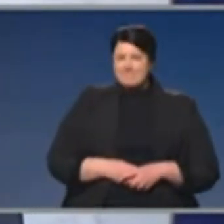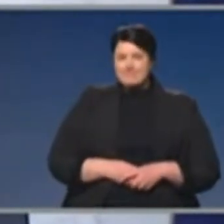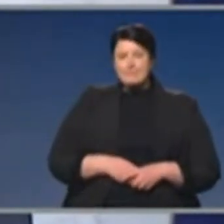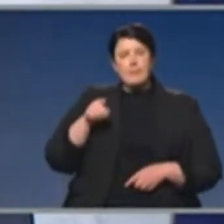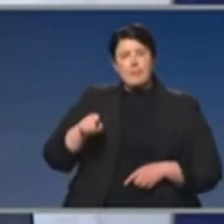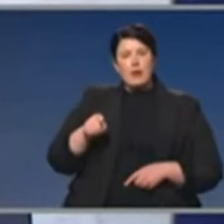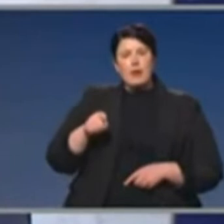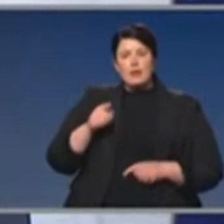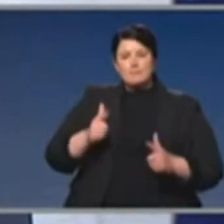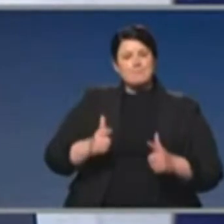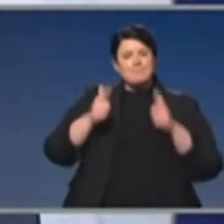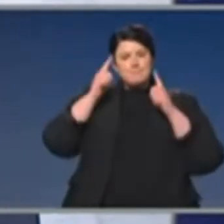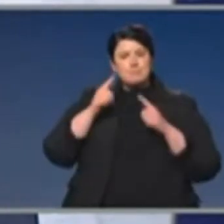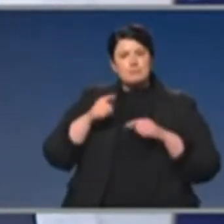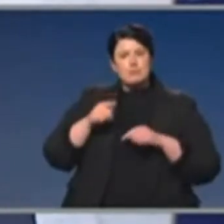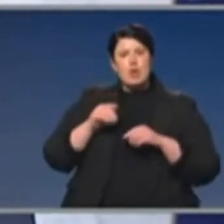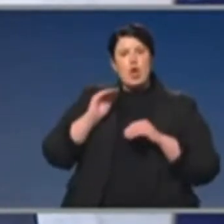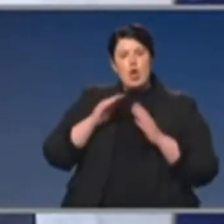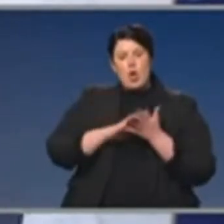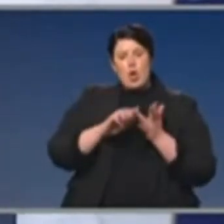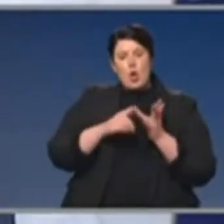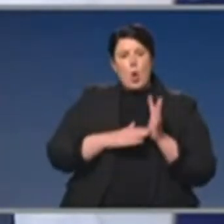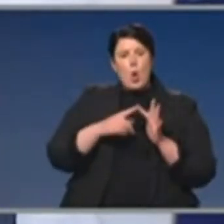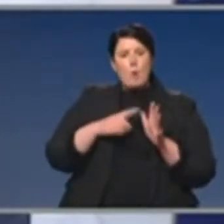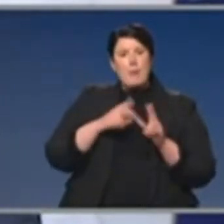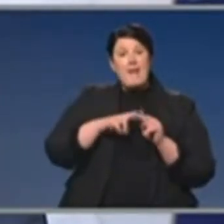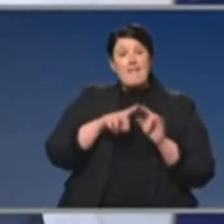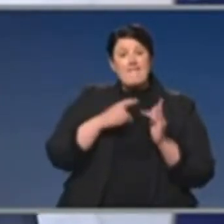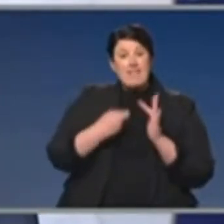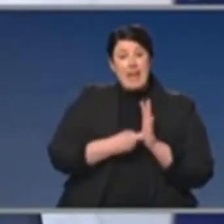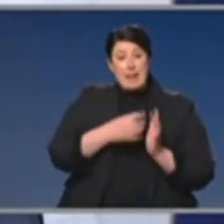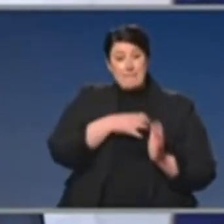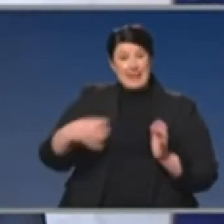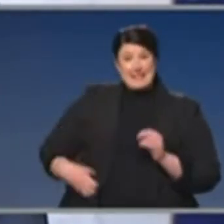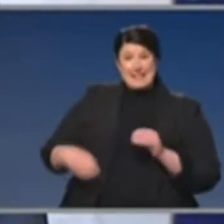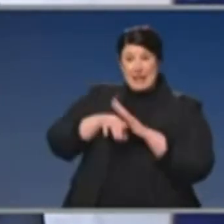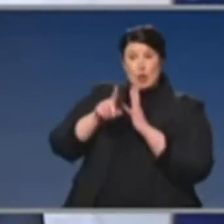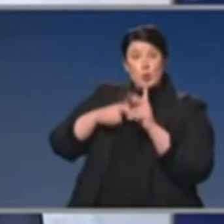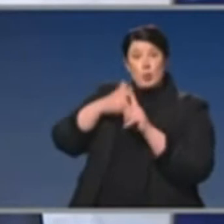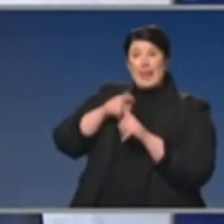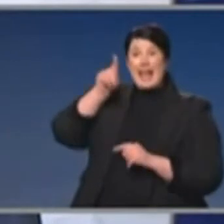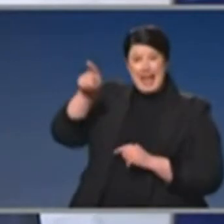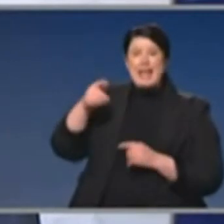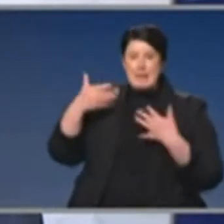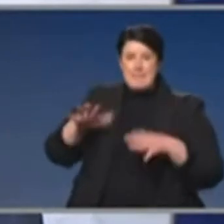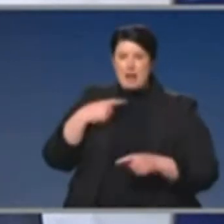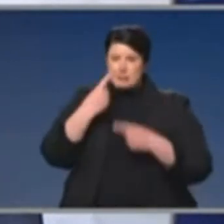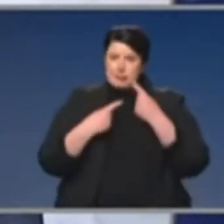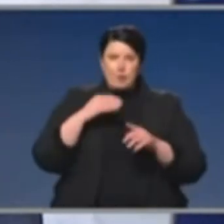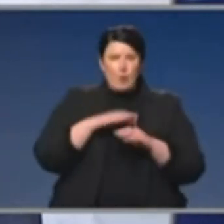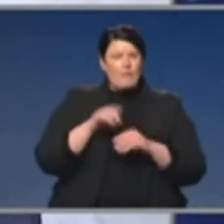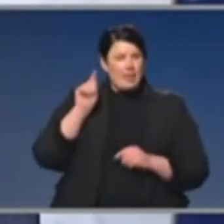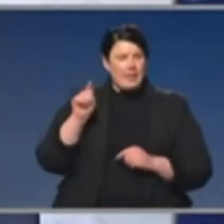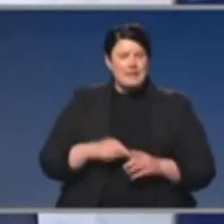Barr, Home Affairs Minister, the Home Secretary in the United Kingdom, Priti Patel, has spoken about this as well, and